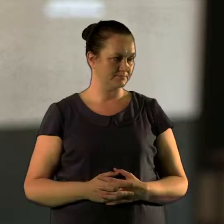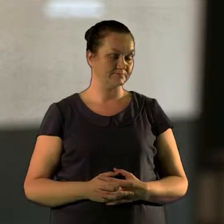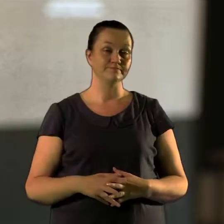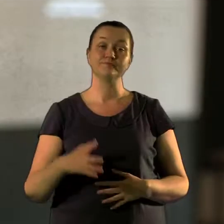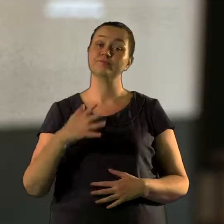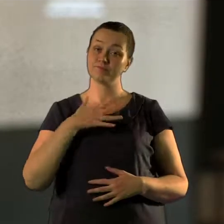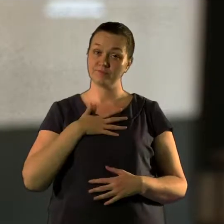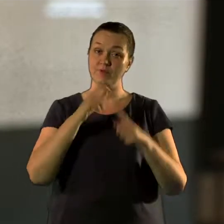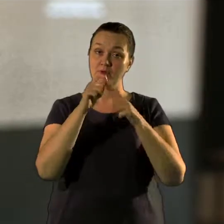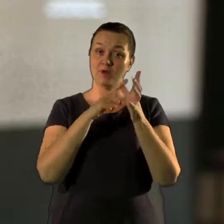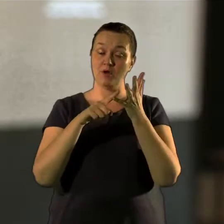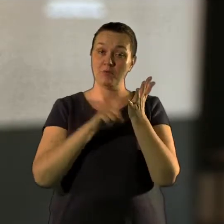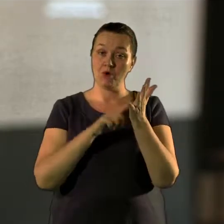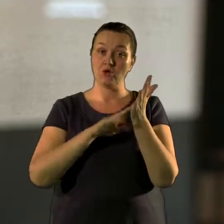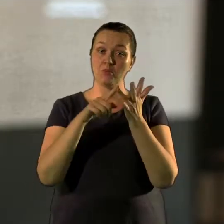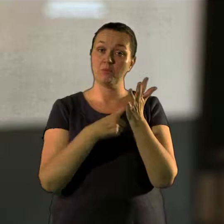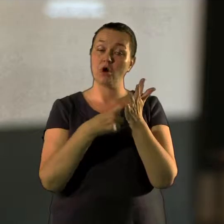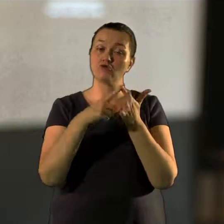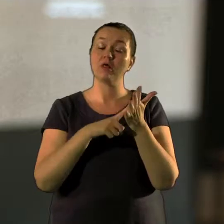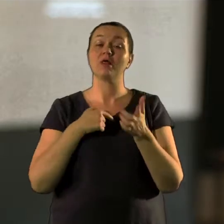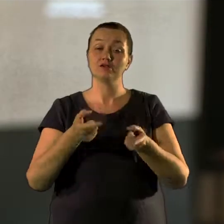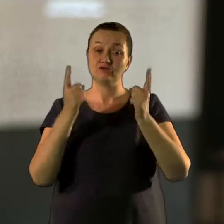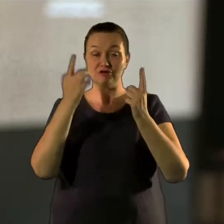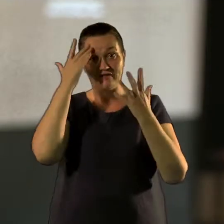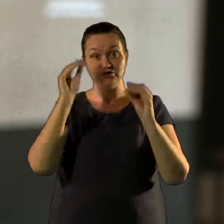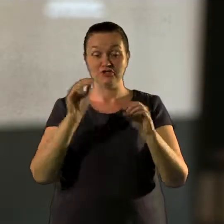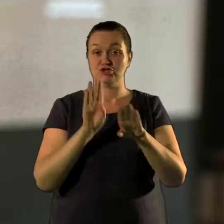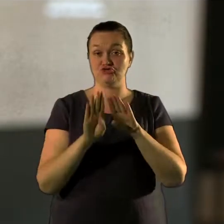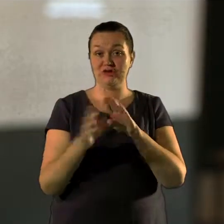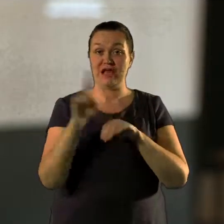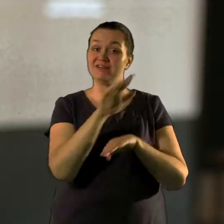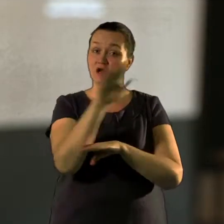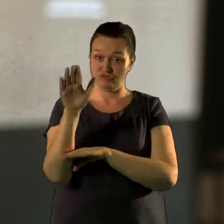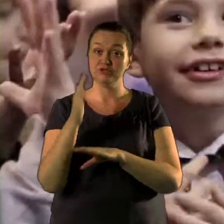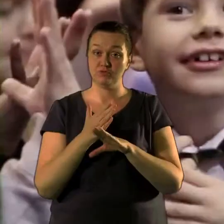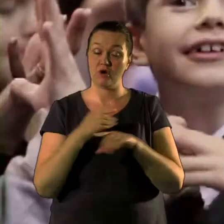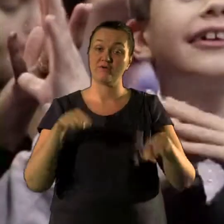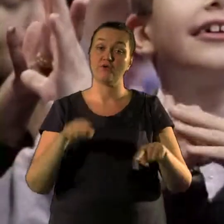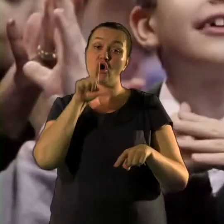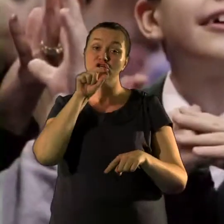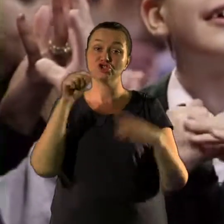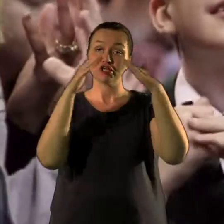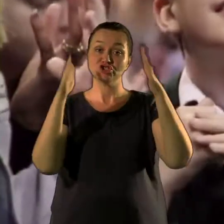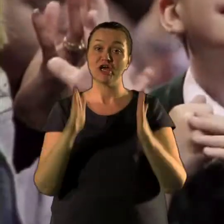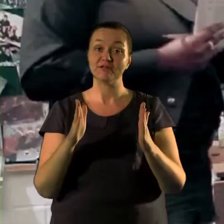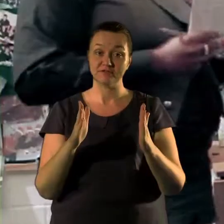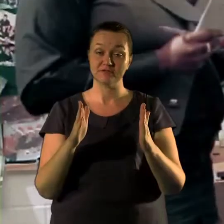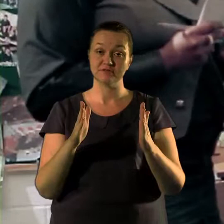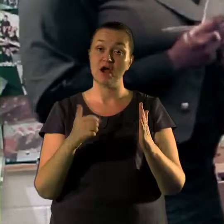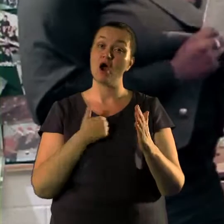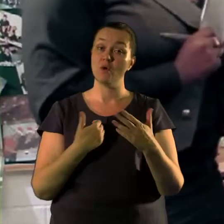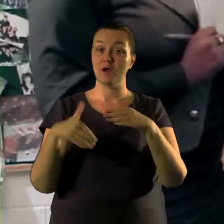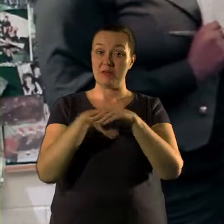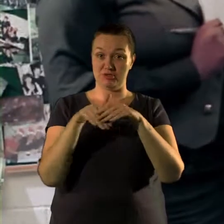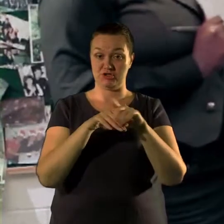I'm Paul Morrell. I'm the Director of Education, Training and Outreach at Chickenshed. We have a membership, which is